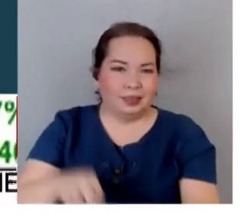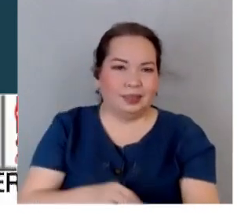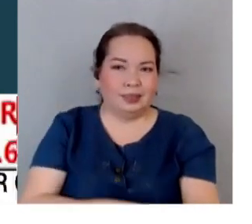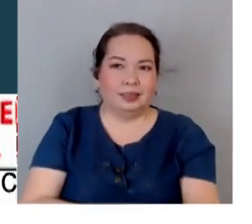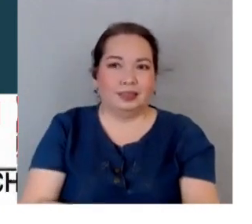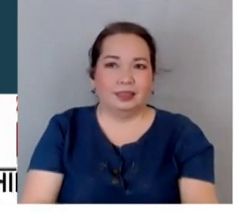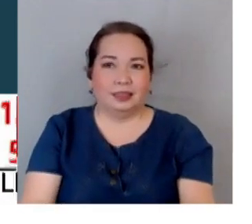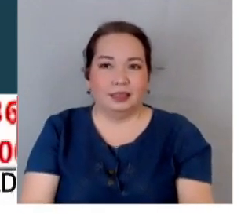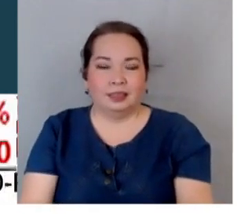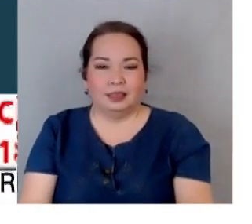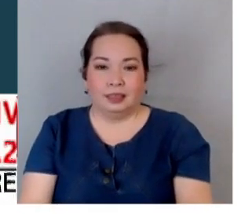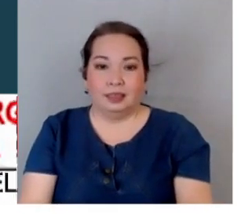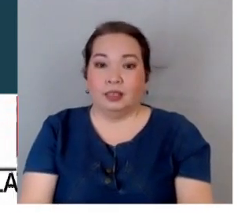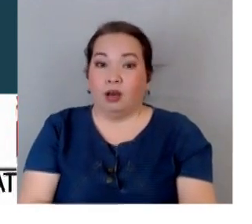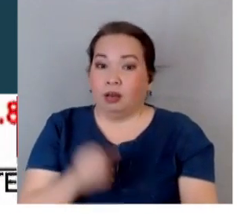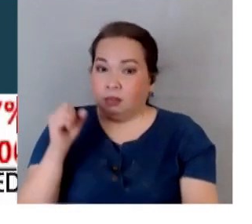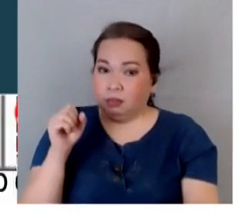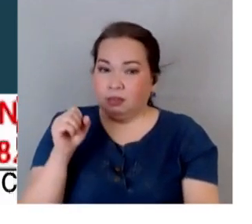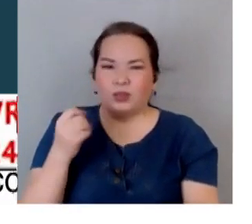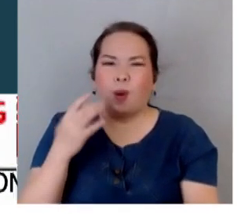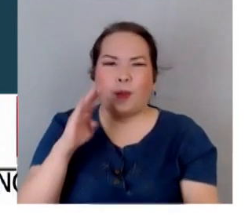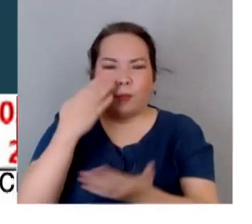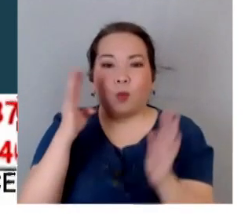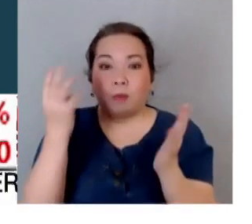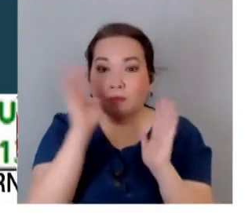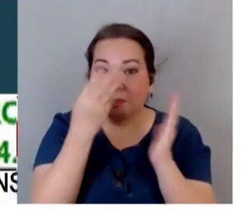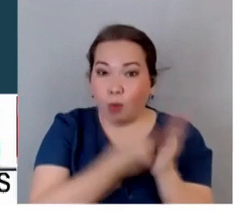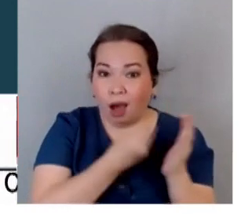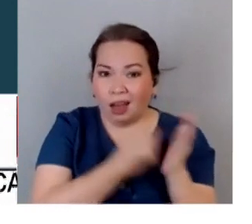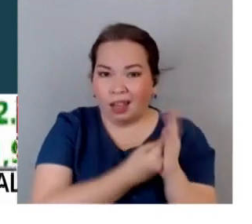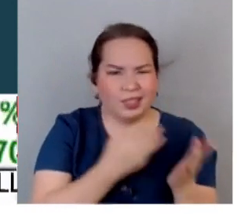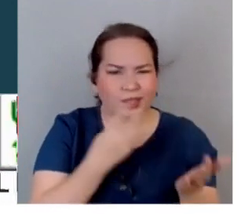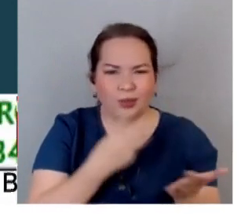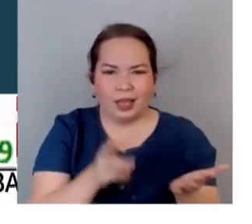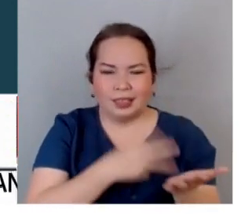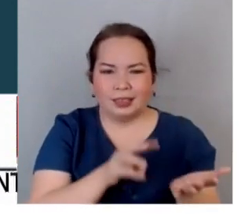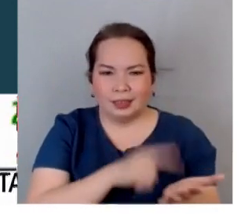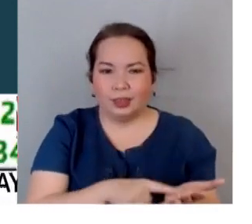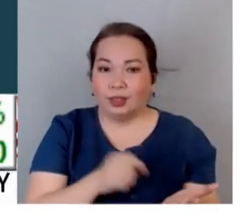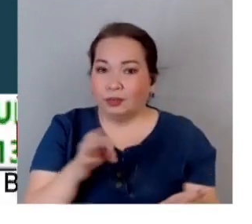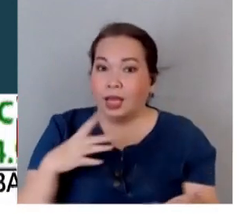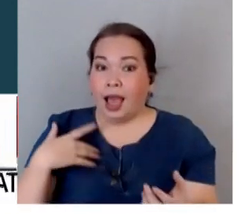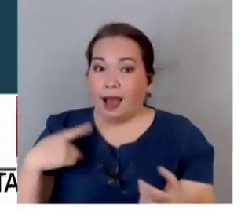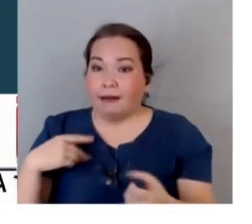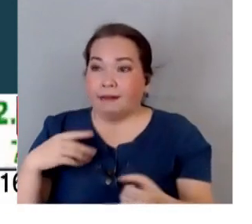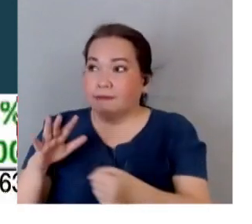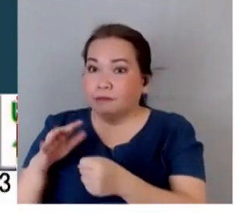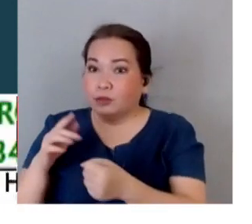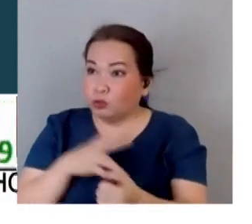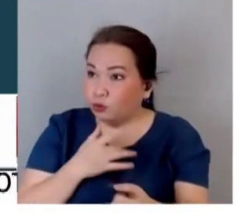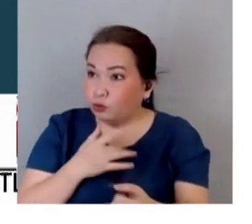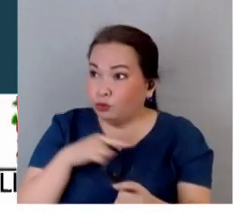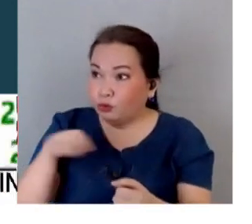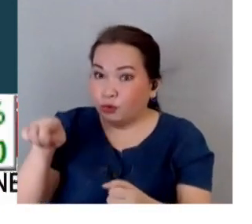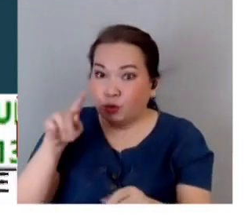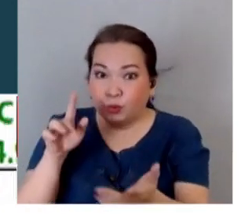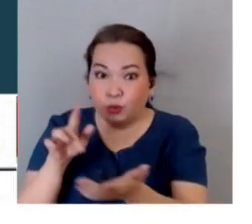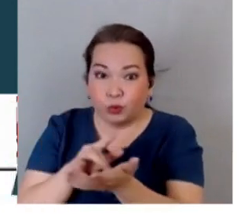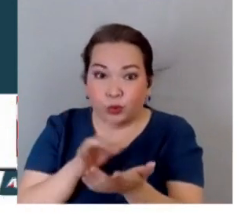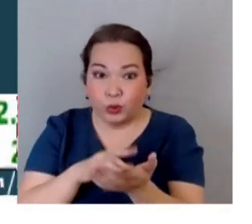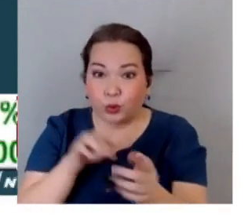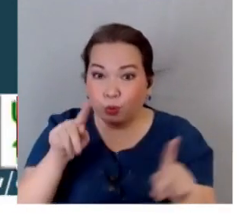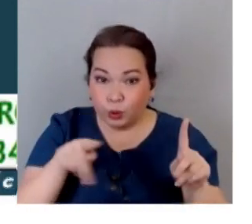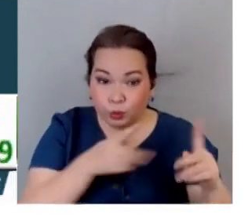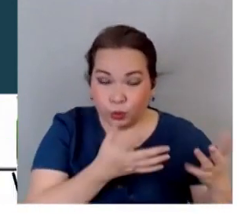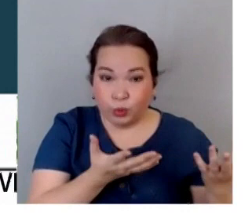believe that there is enough evidence that you could be able to get on people that would like to have an armed